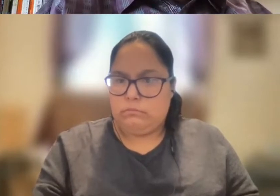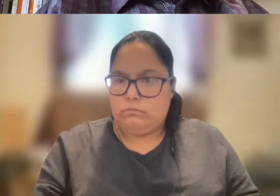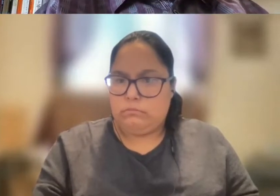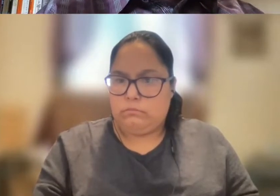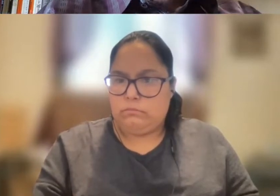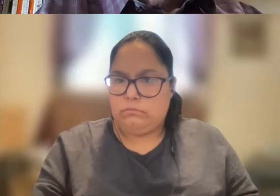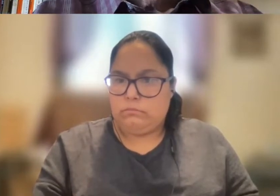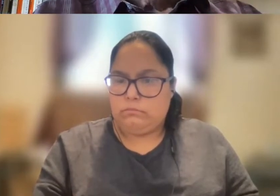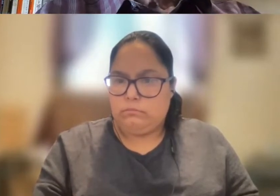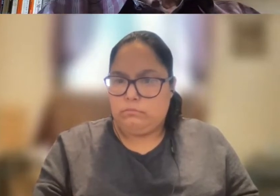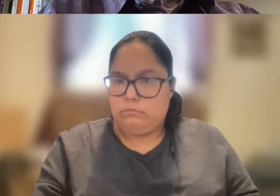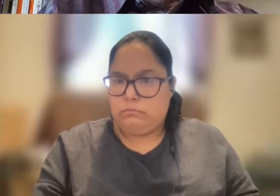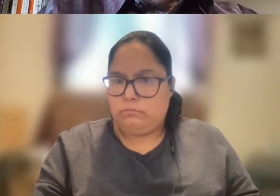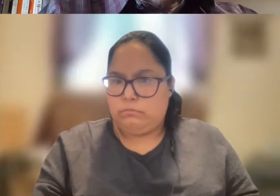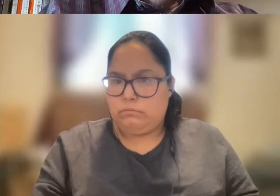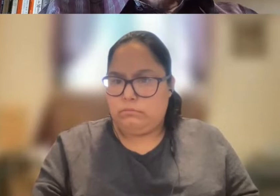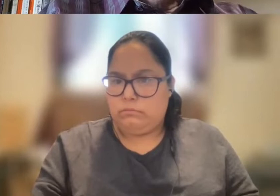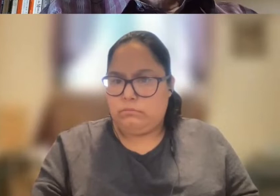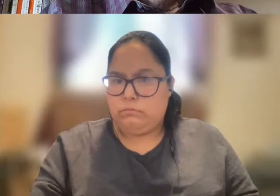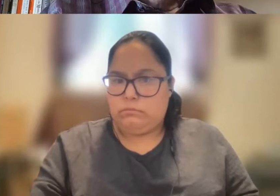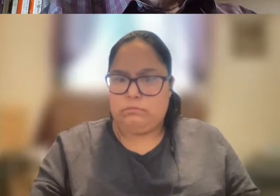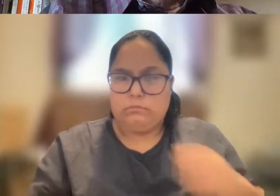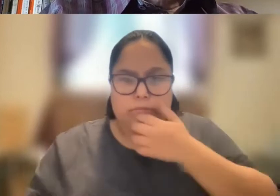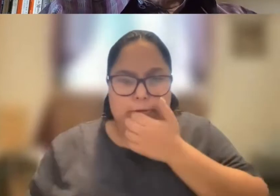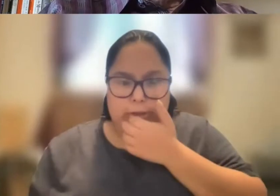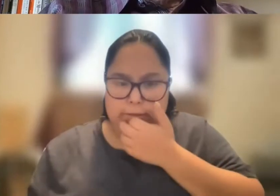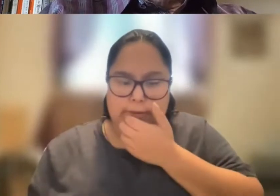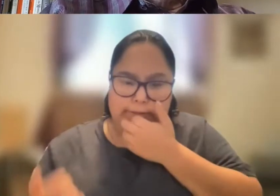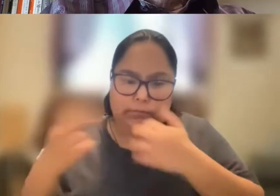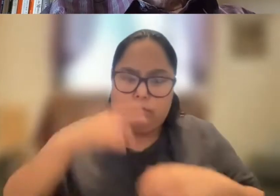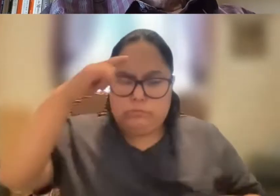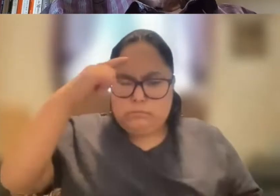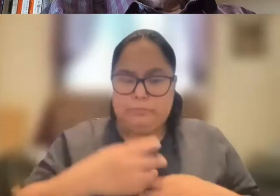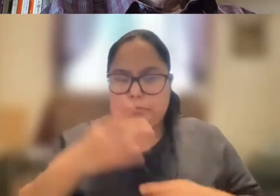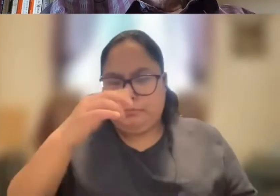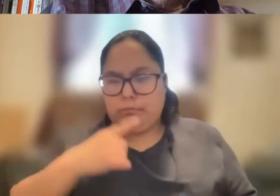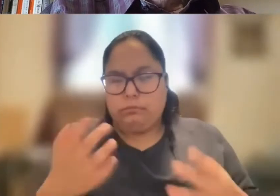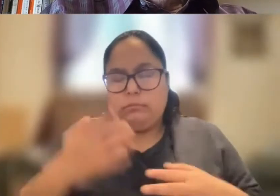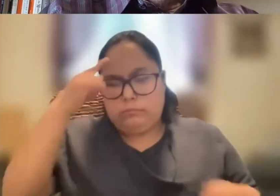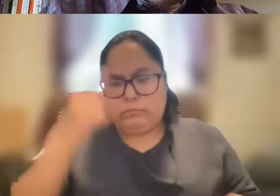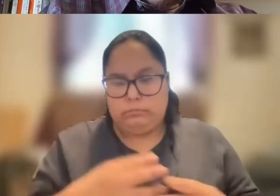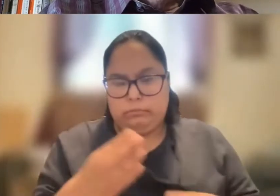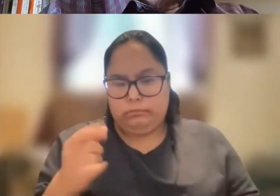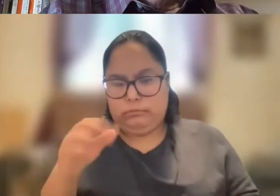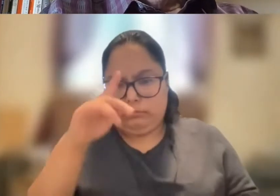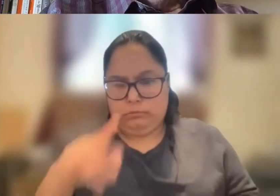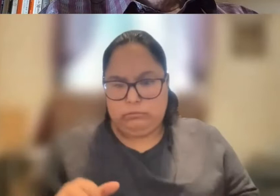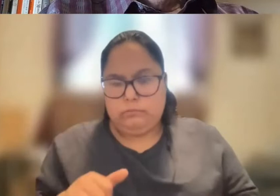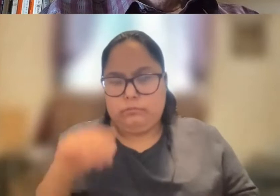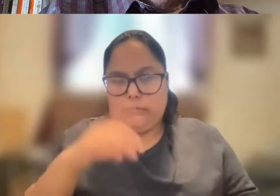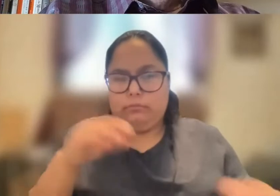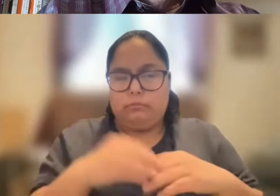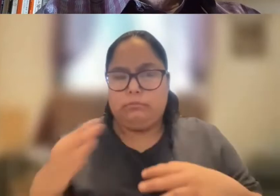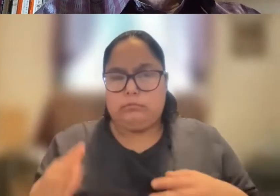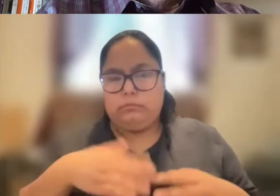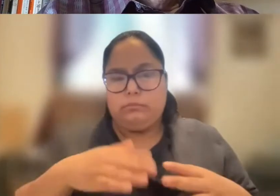losing pay, without losing the potential for promotion. What we do is we just limit their activity to allow them that time